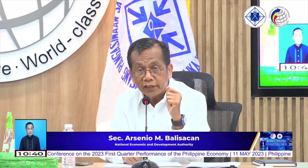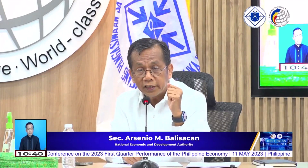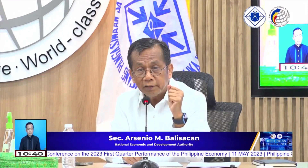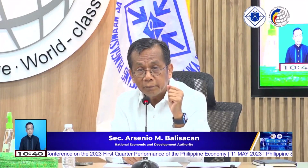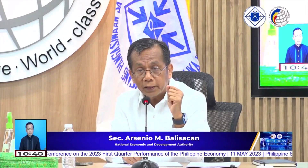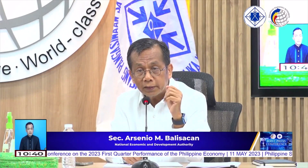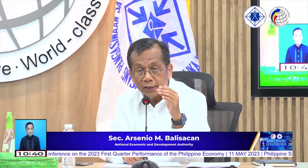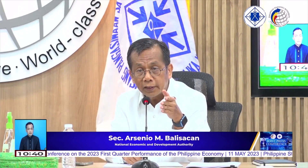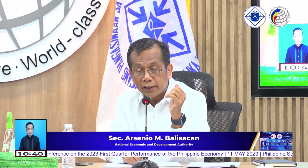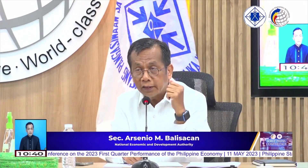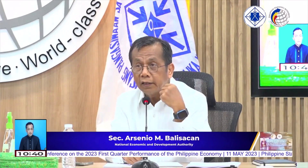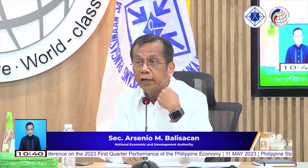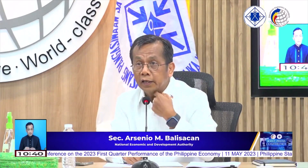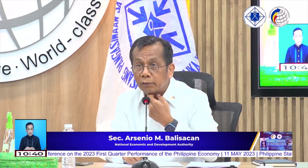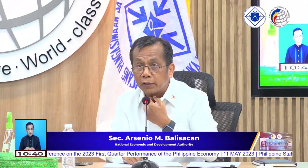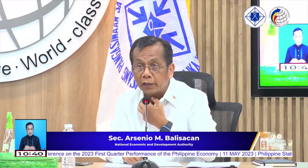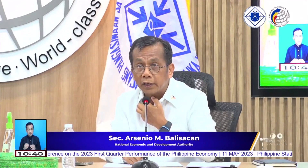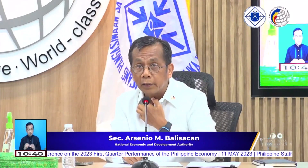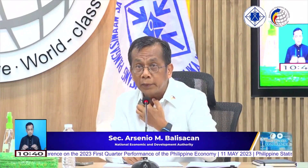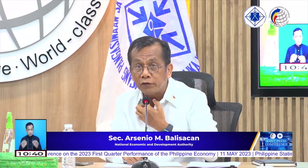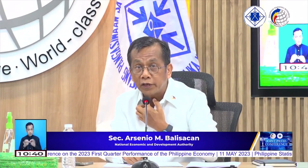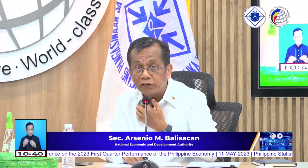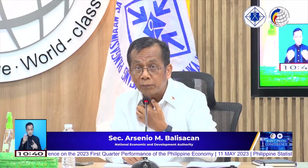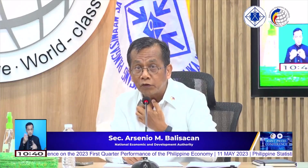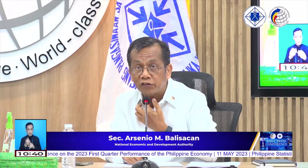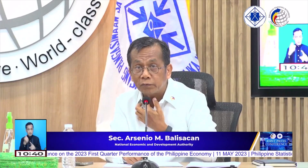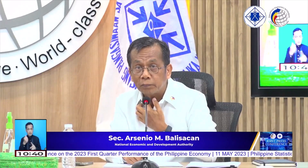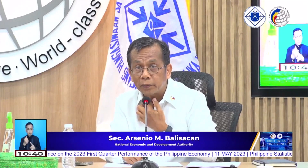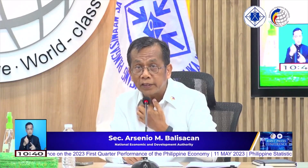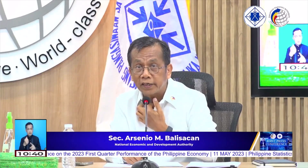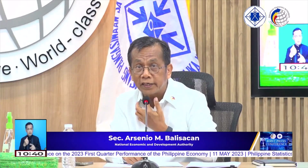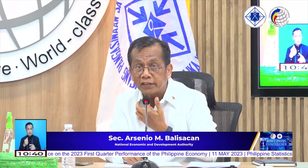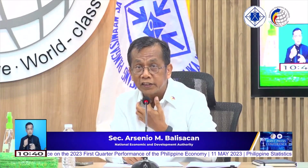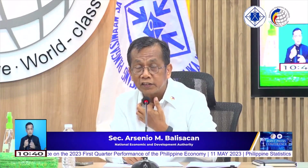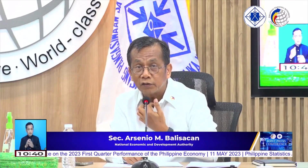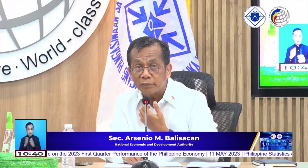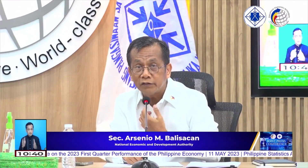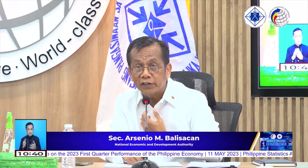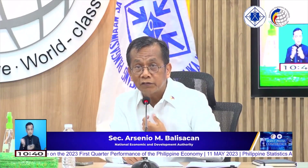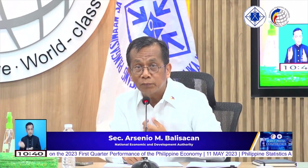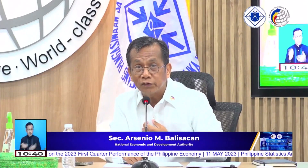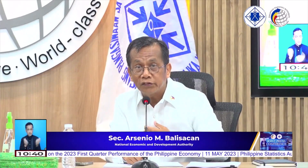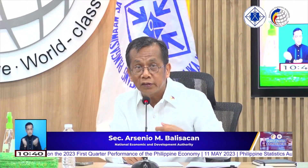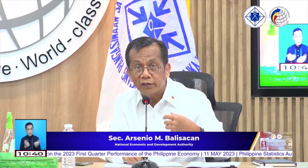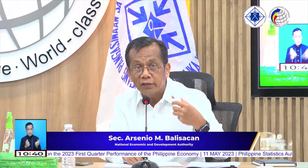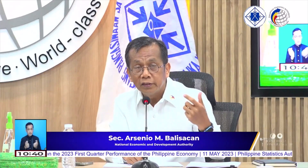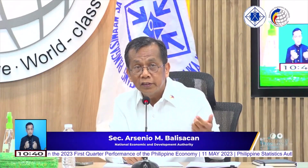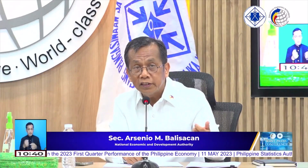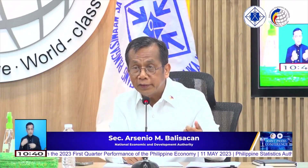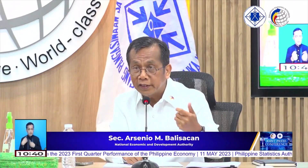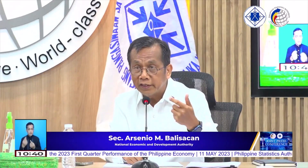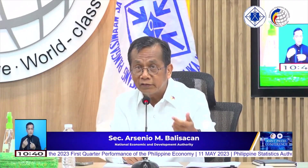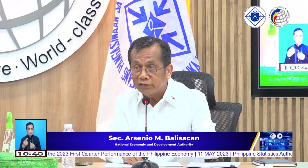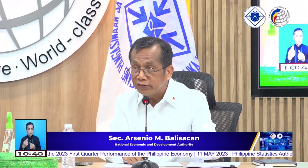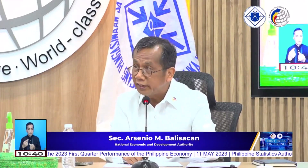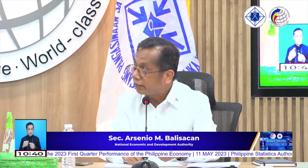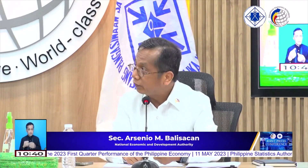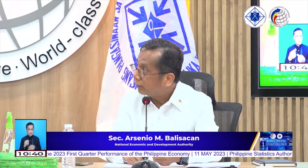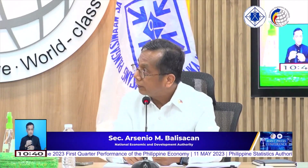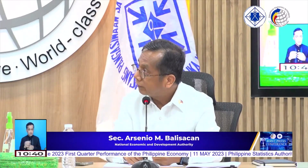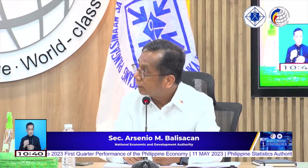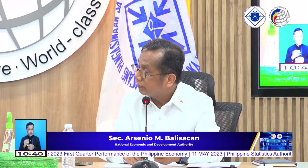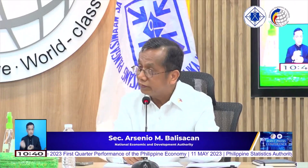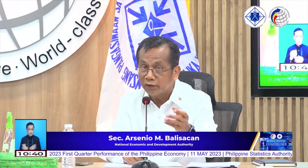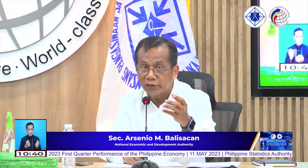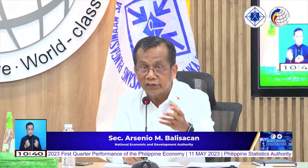significantly impacted on our major exports, particularly since our major exports are semiconductors and electronics,